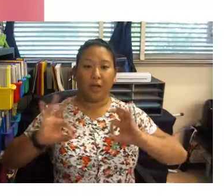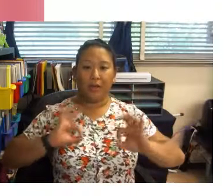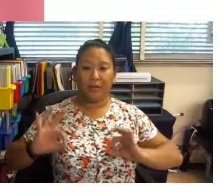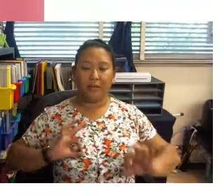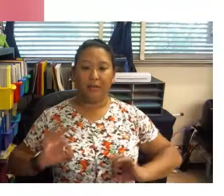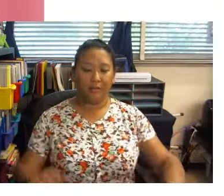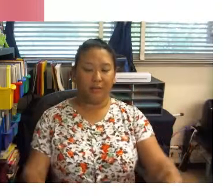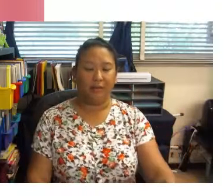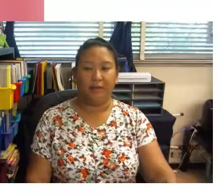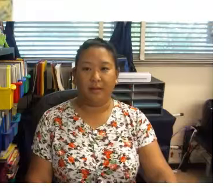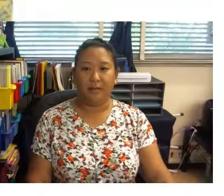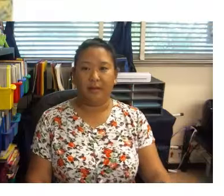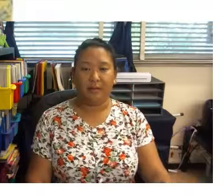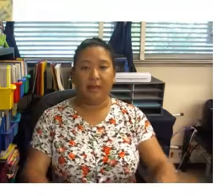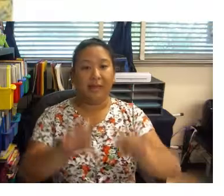polka dotted,